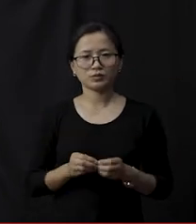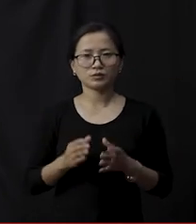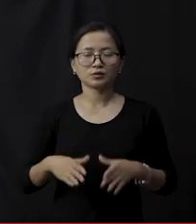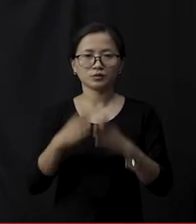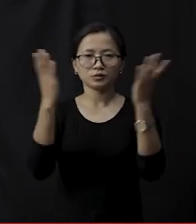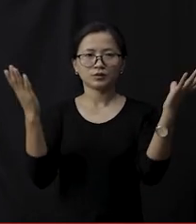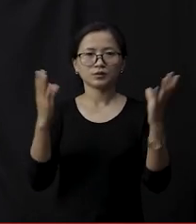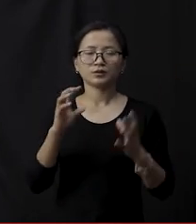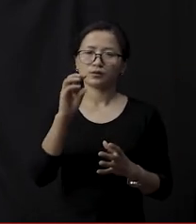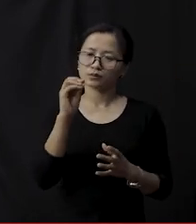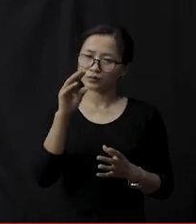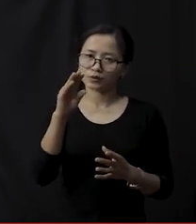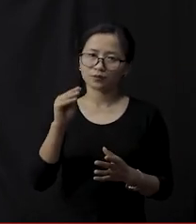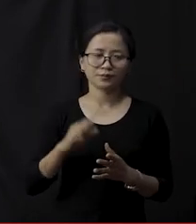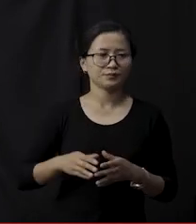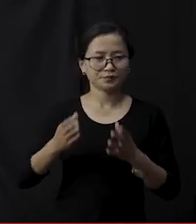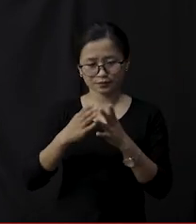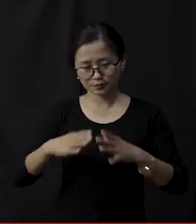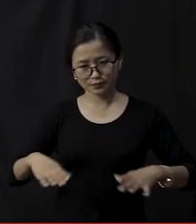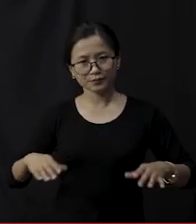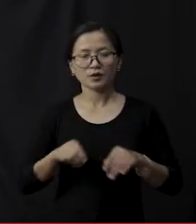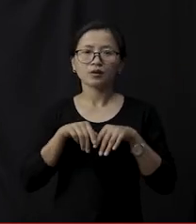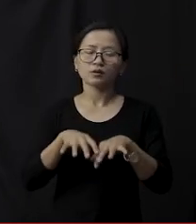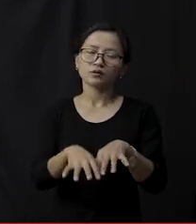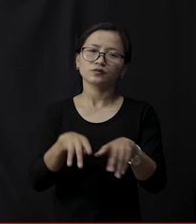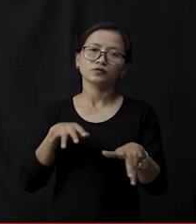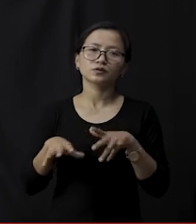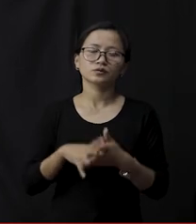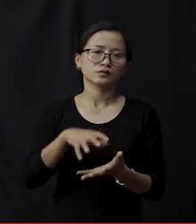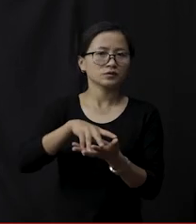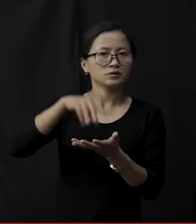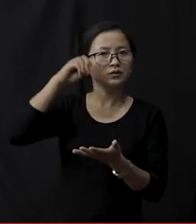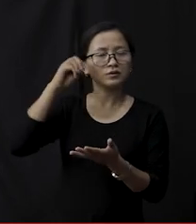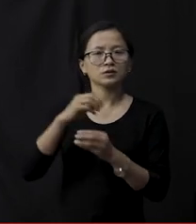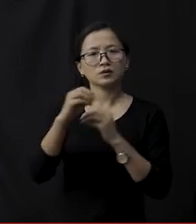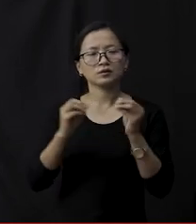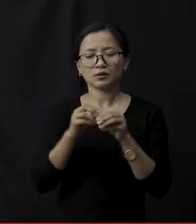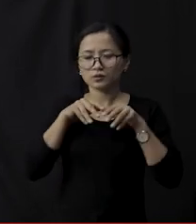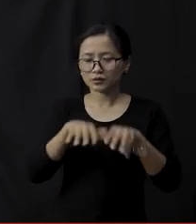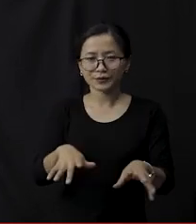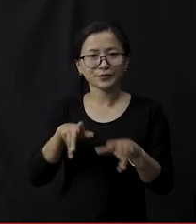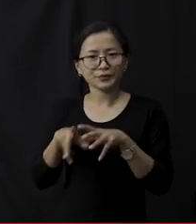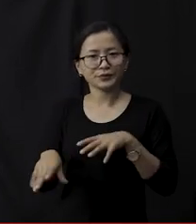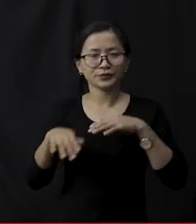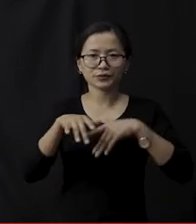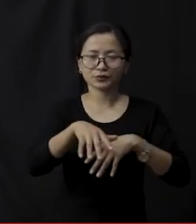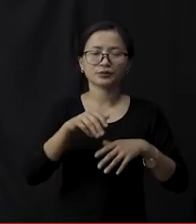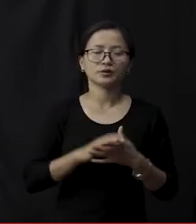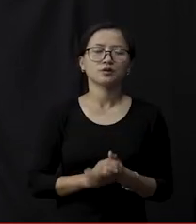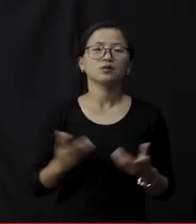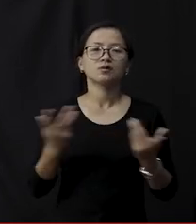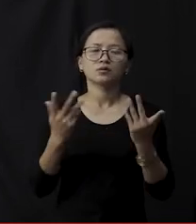Here we can see. When we plant more trees, we have learned about the roots, right? So the root, what they